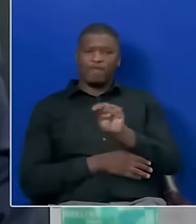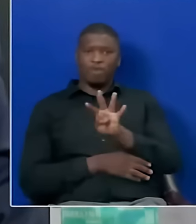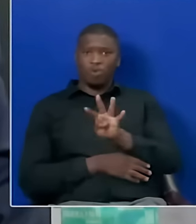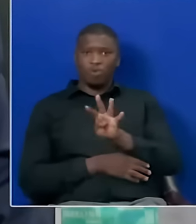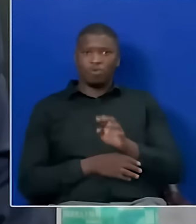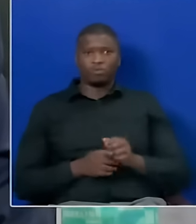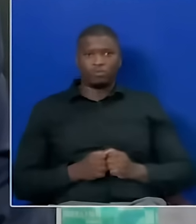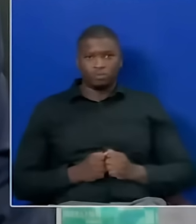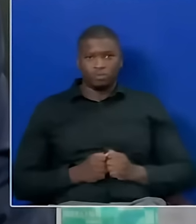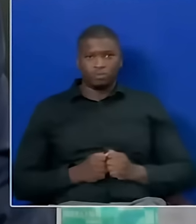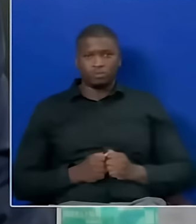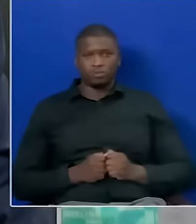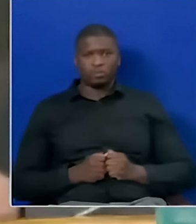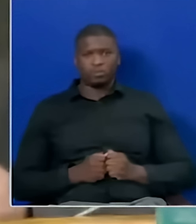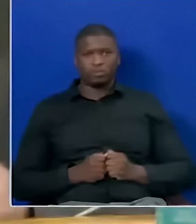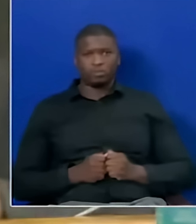That's